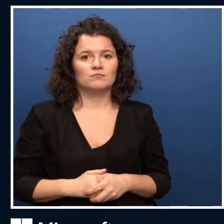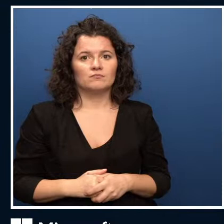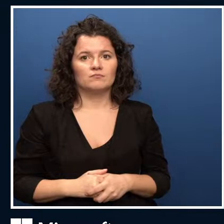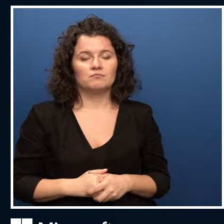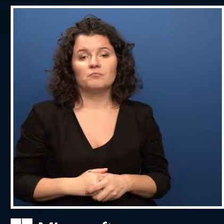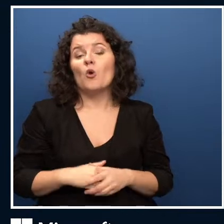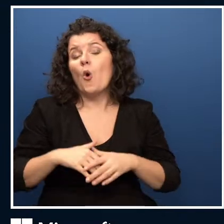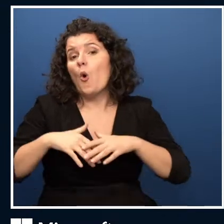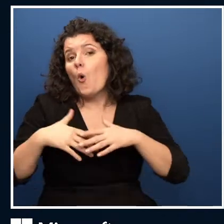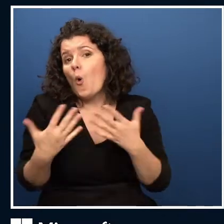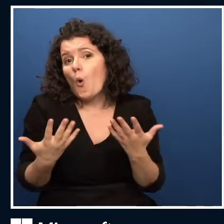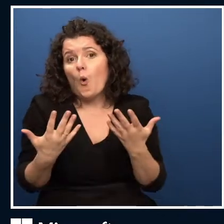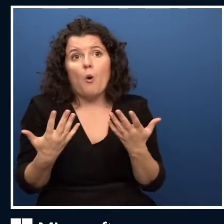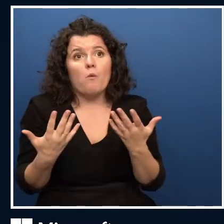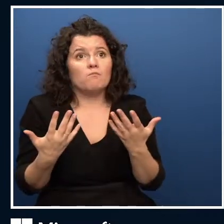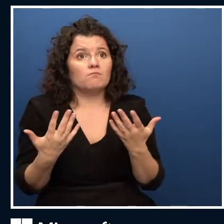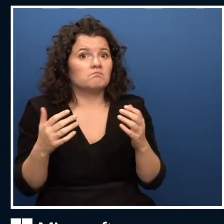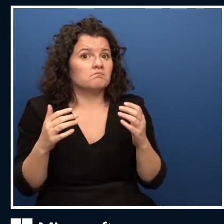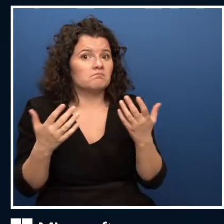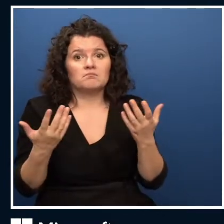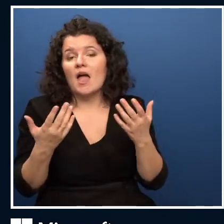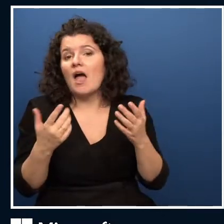for US itself, they have different